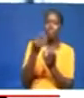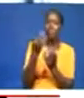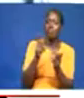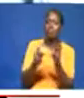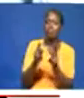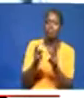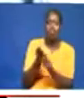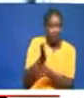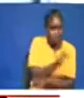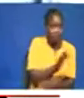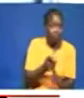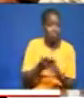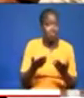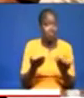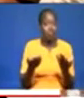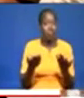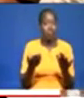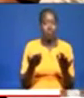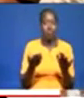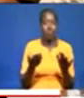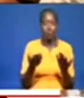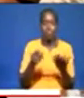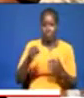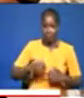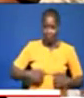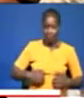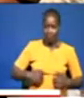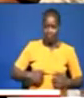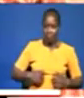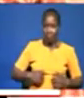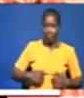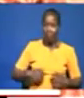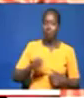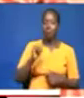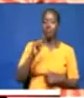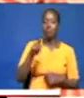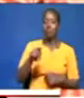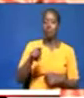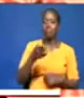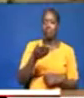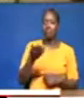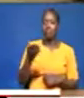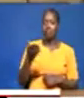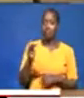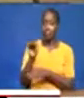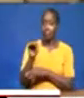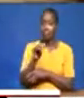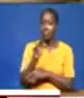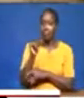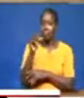warudi penye walipigia kura. In Garissa, Fafi Member of Parliament Salah Yahub has urged